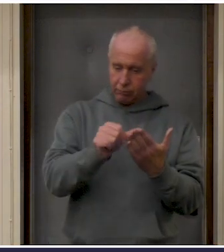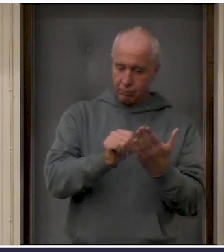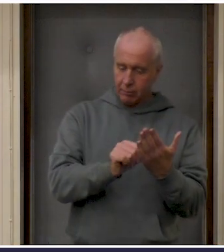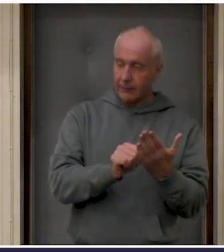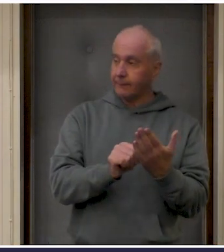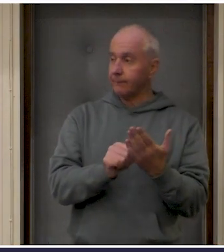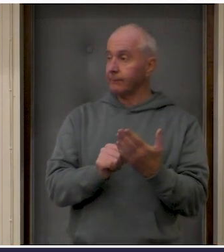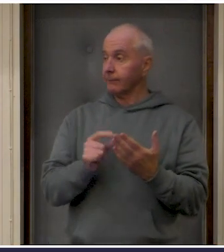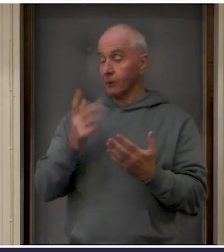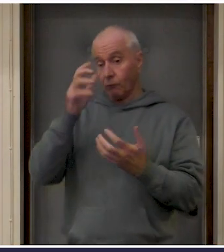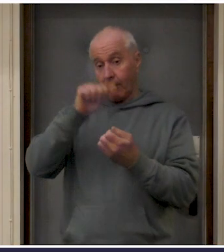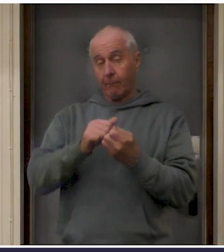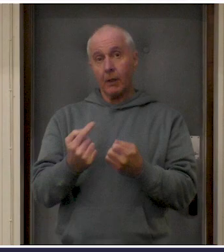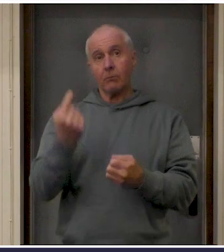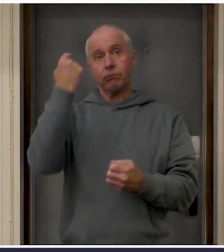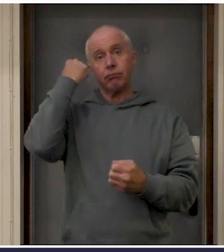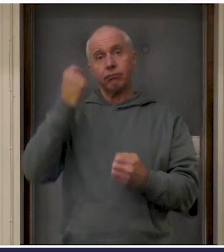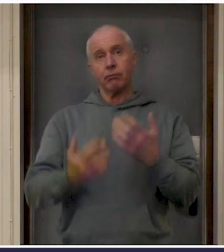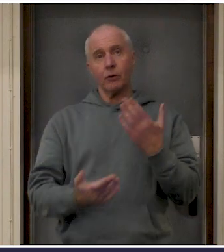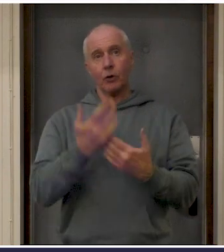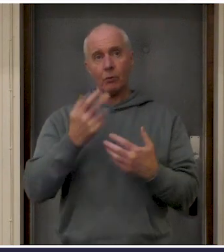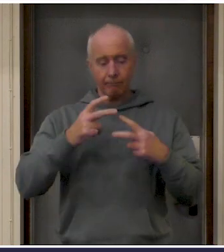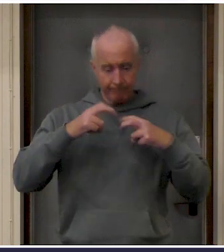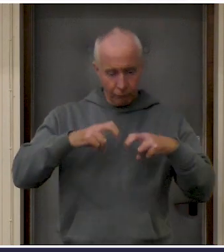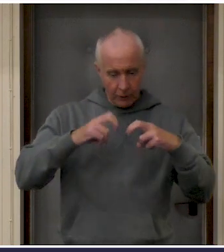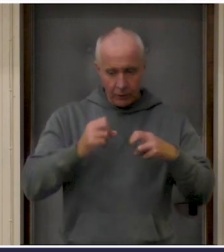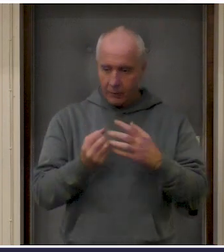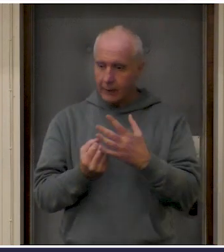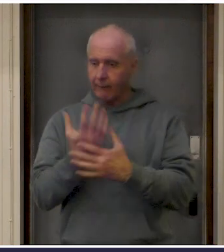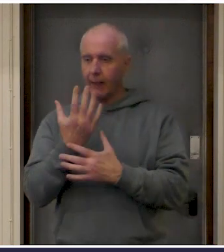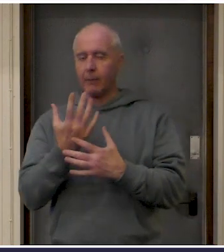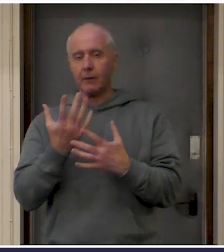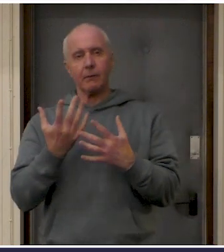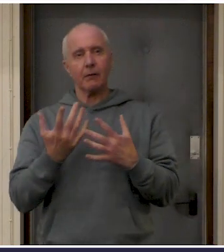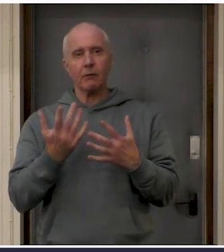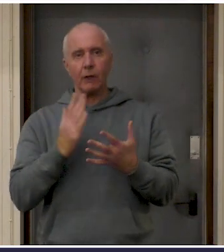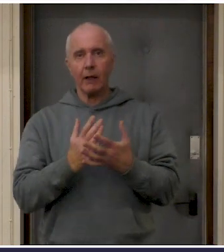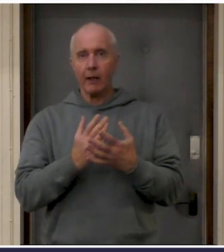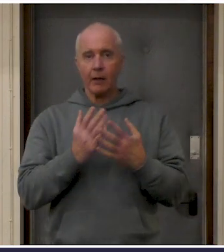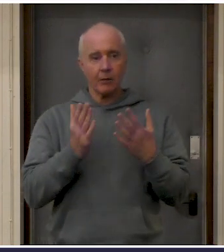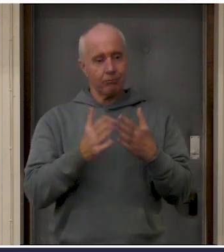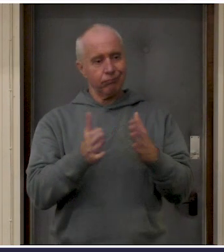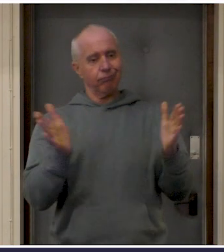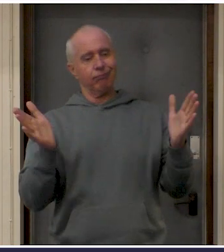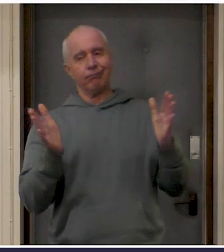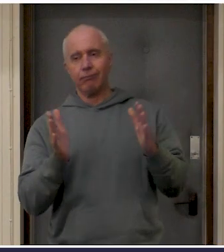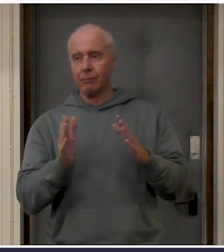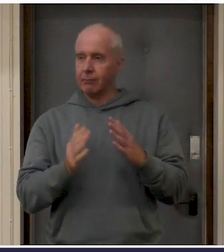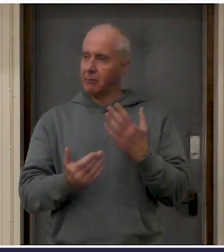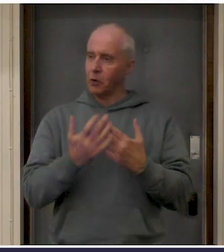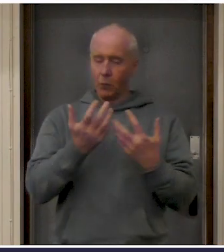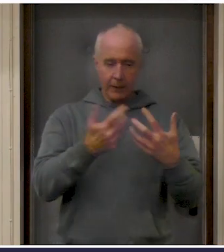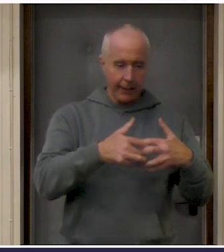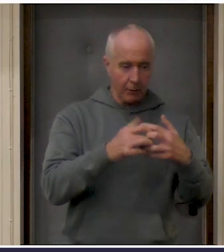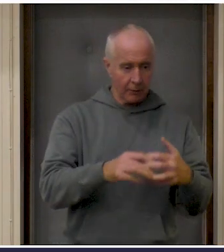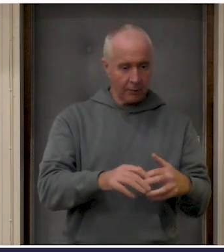this point, it's a new field. R&D is going out in lots of different directions. There's all these different technologies, and this one might be good, this one might be good, this one